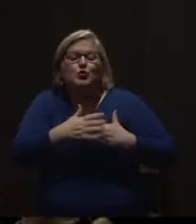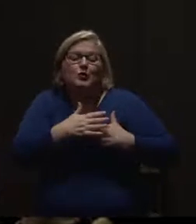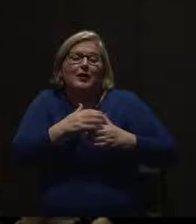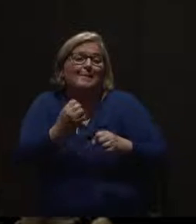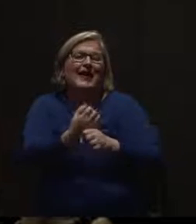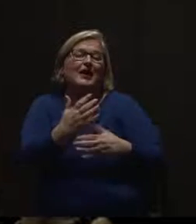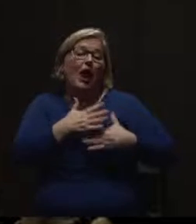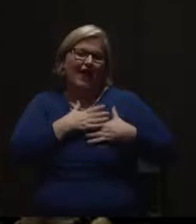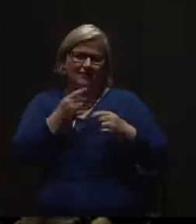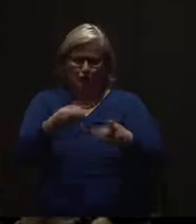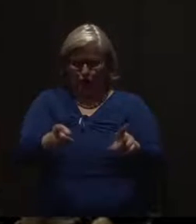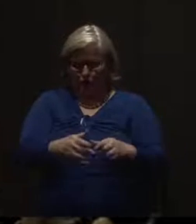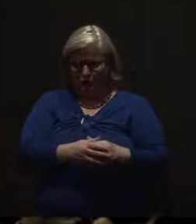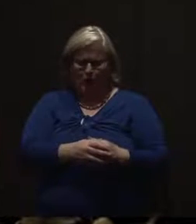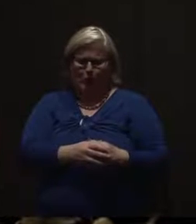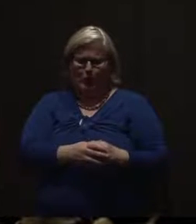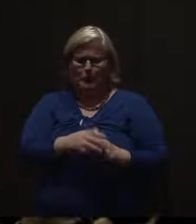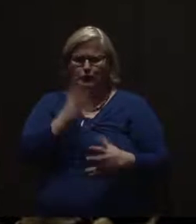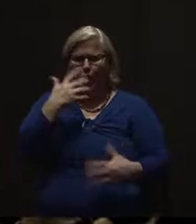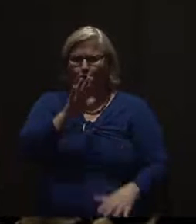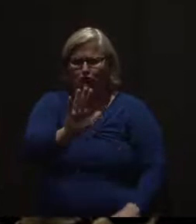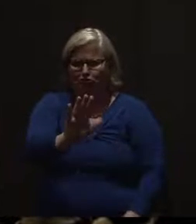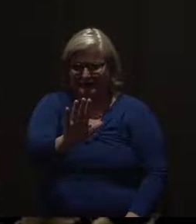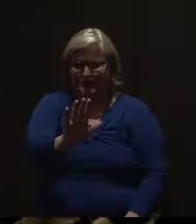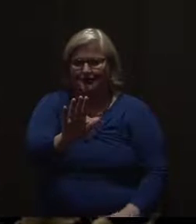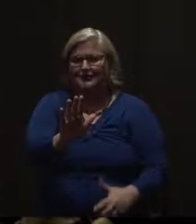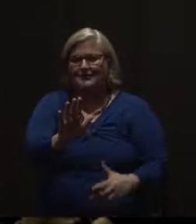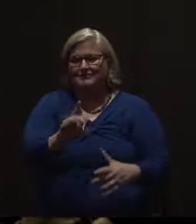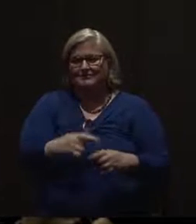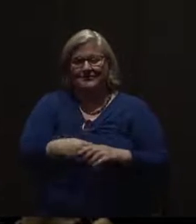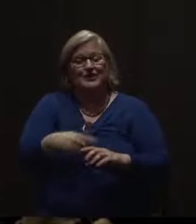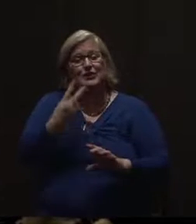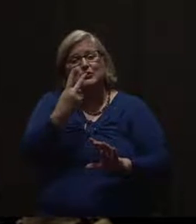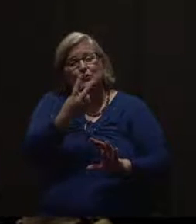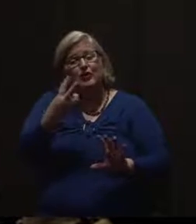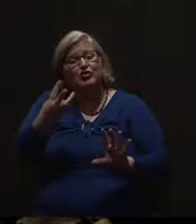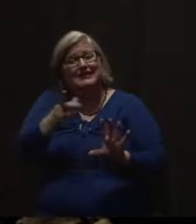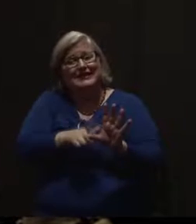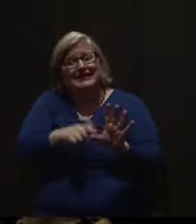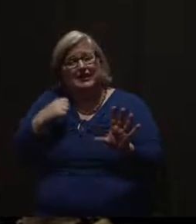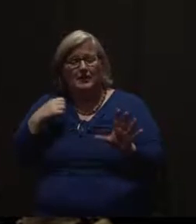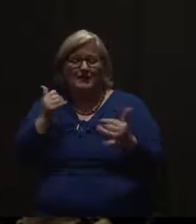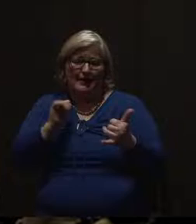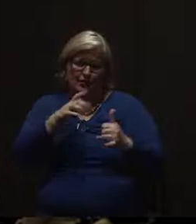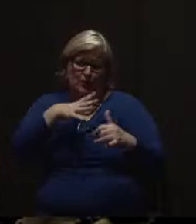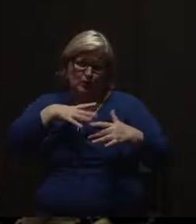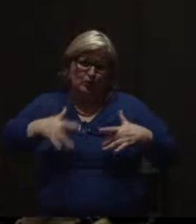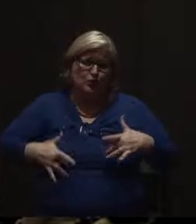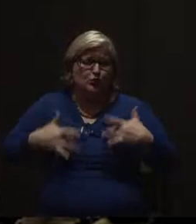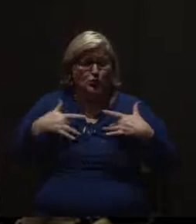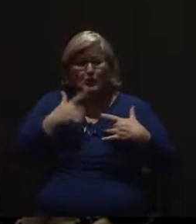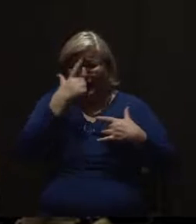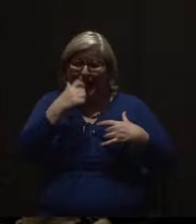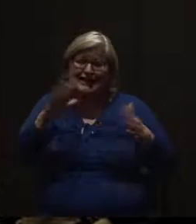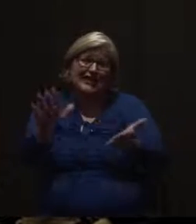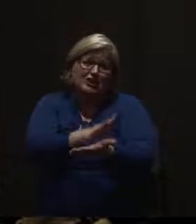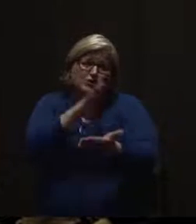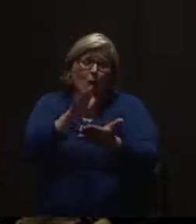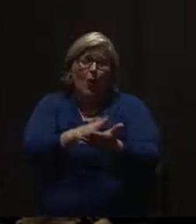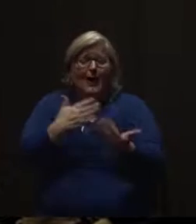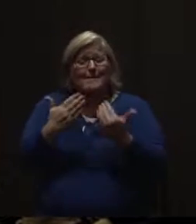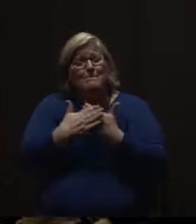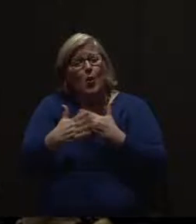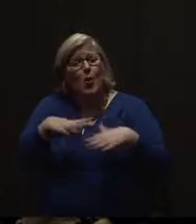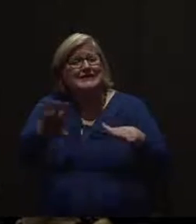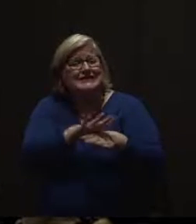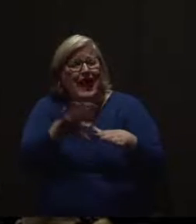this sense. Even though I think that after the last 2 or 3 years, we could all do with a lot more sex. Or am I just speaking